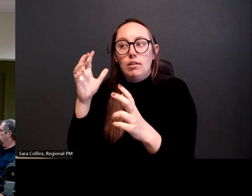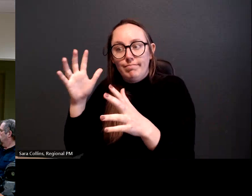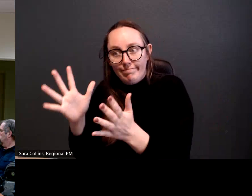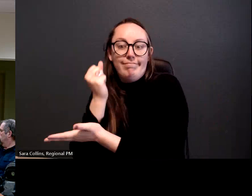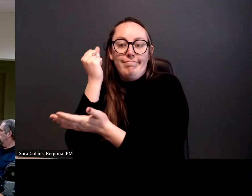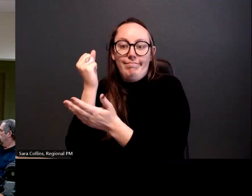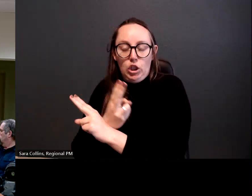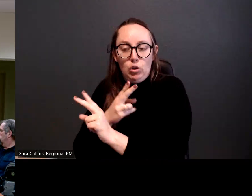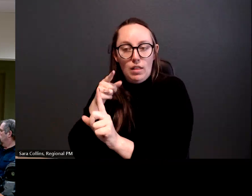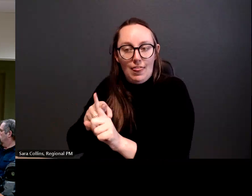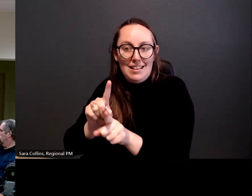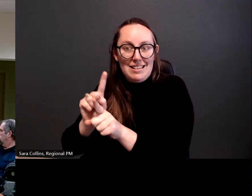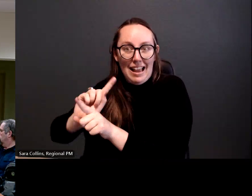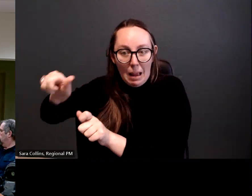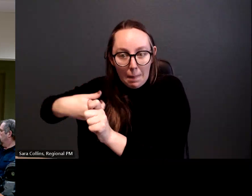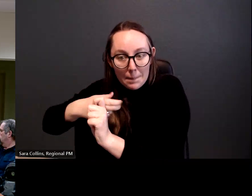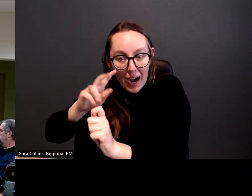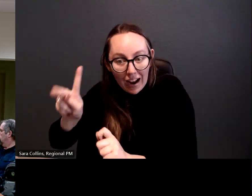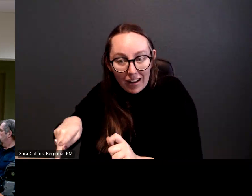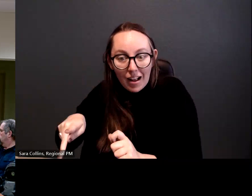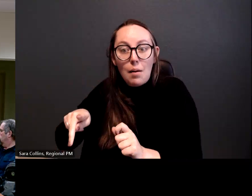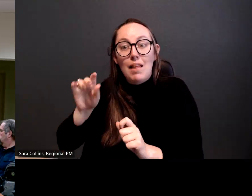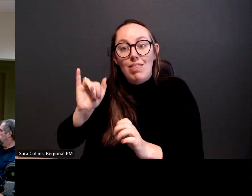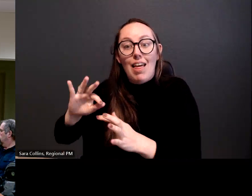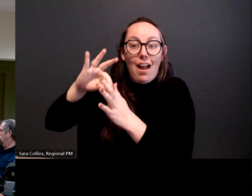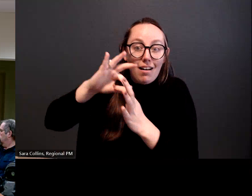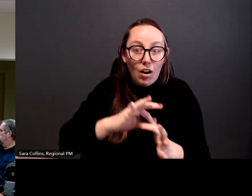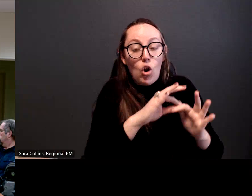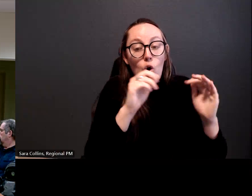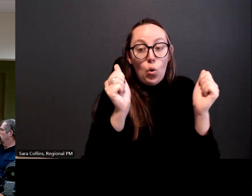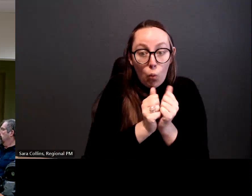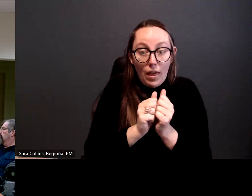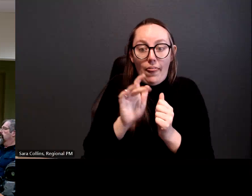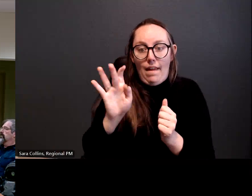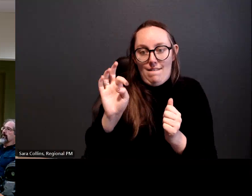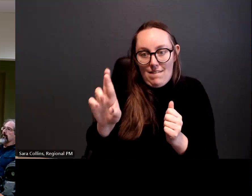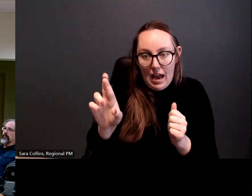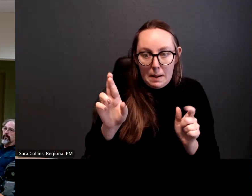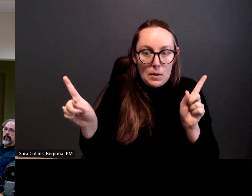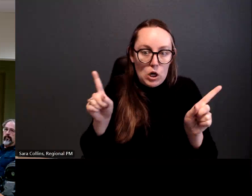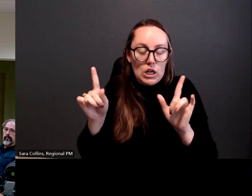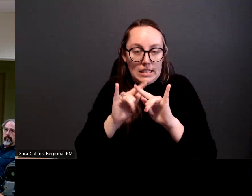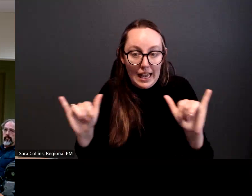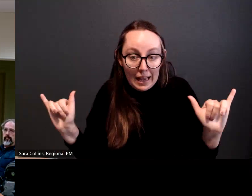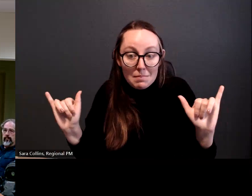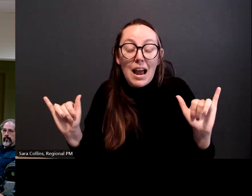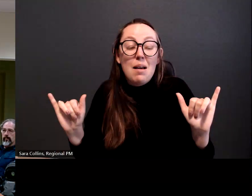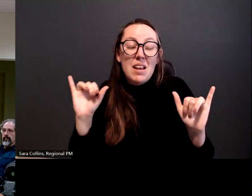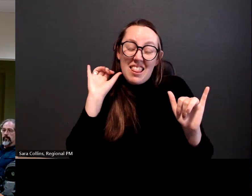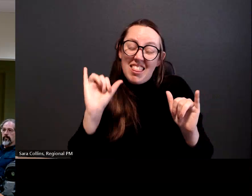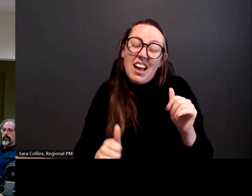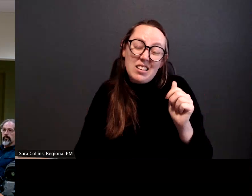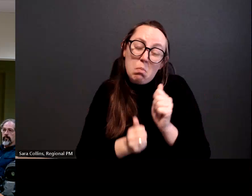putting up for this public safety initiative would have given us the best bang for the buck and probably come in under